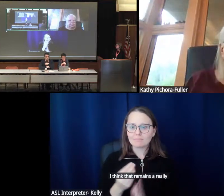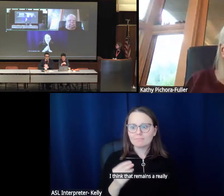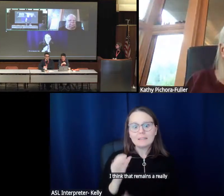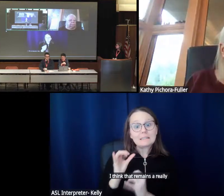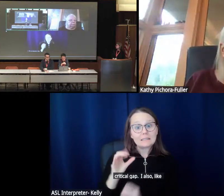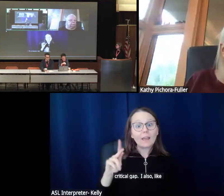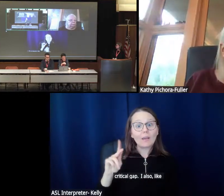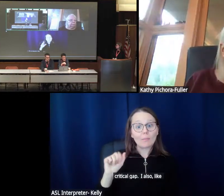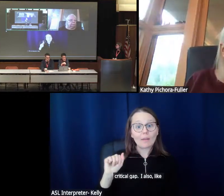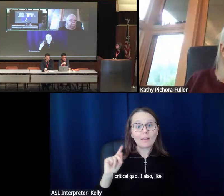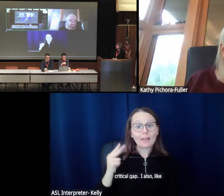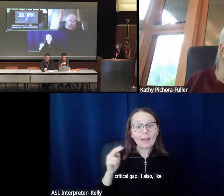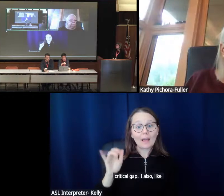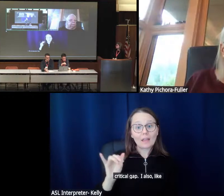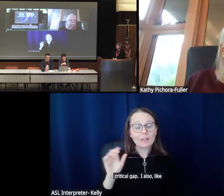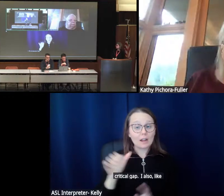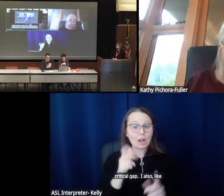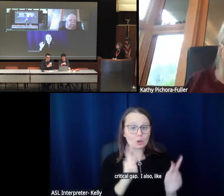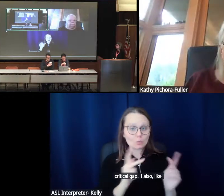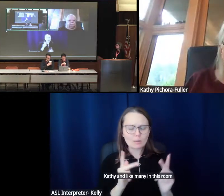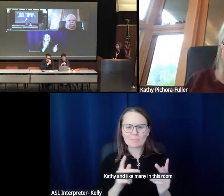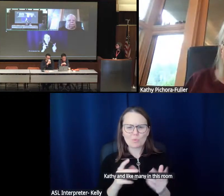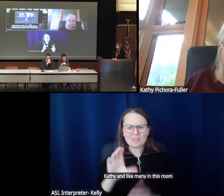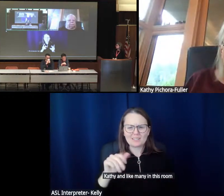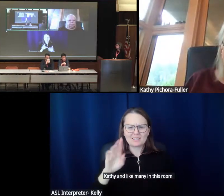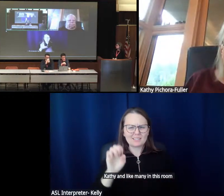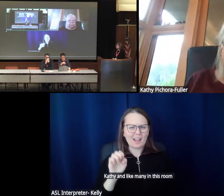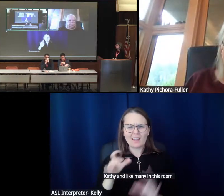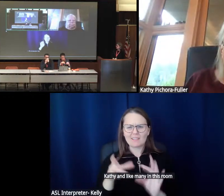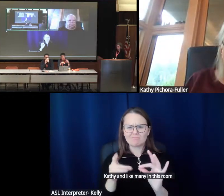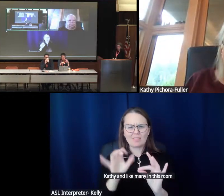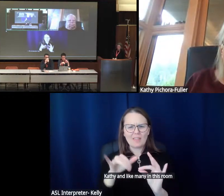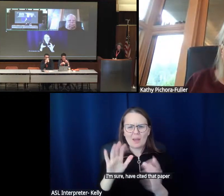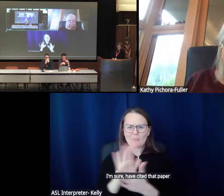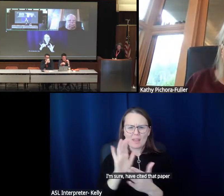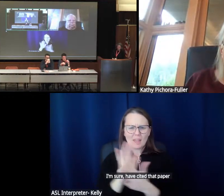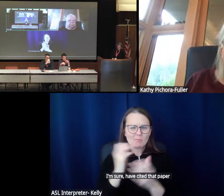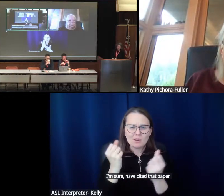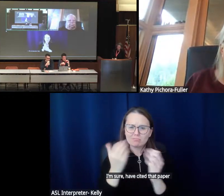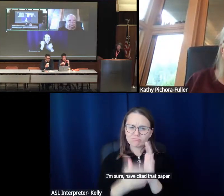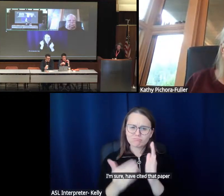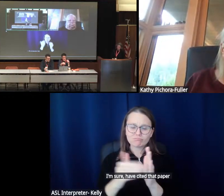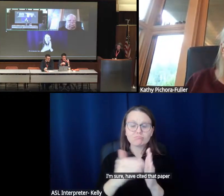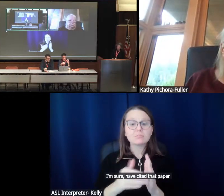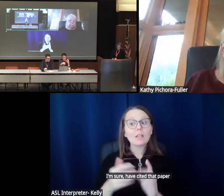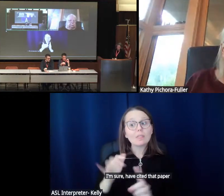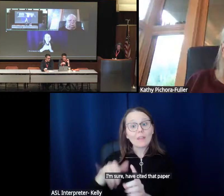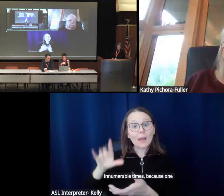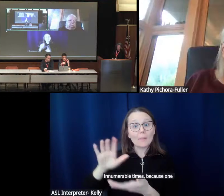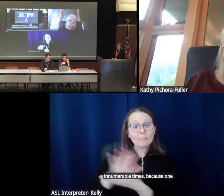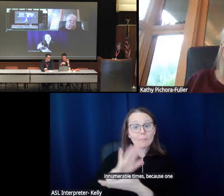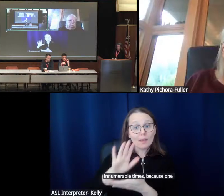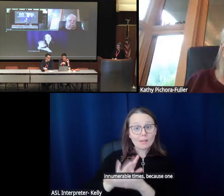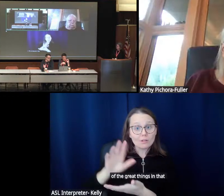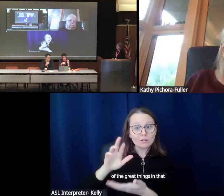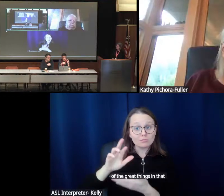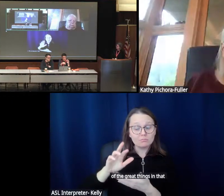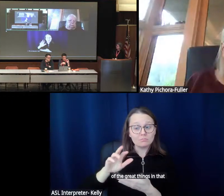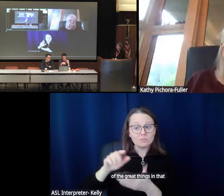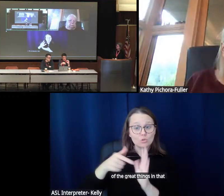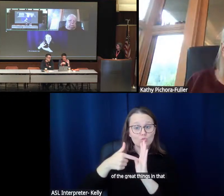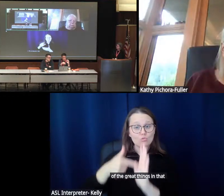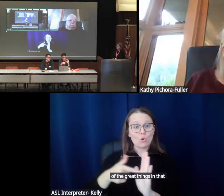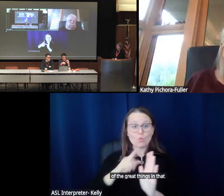I'm sure, have cited that paper innumerable times, because one of the great things in that paper is that it lays out in a really,